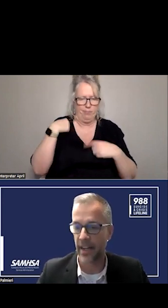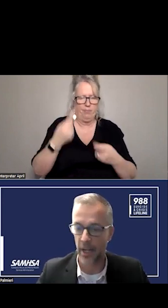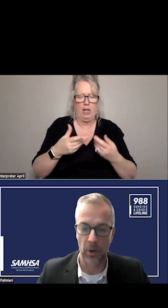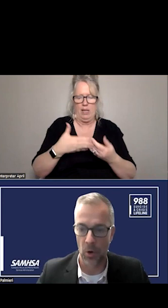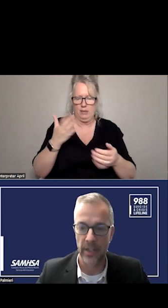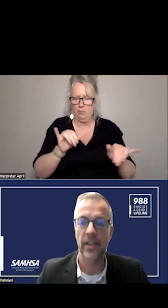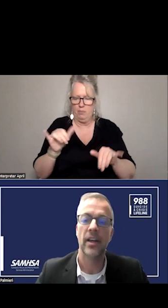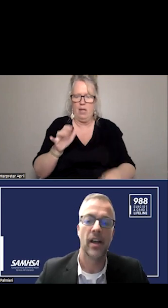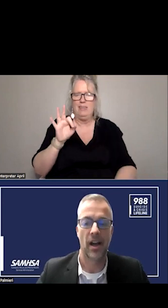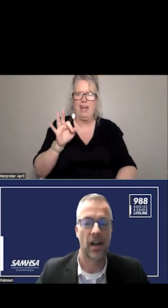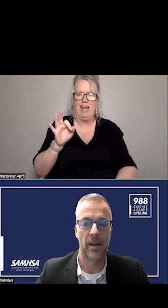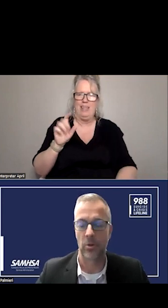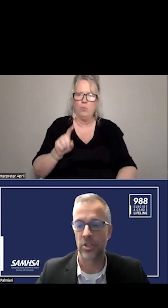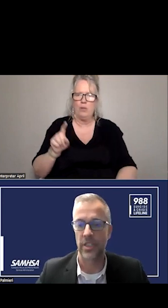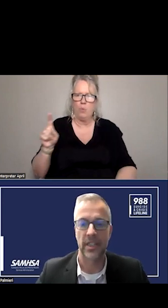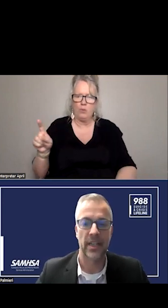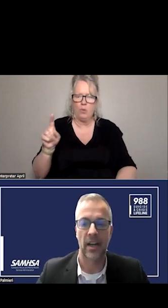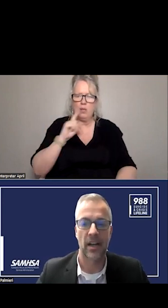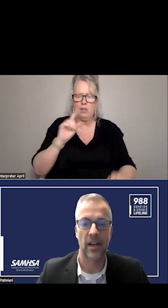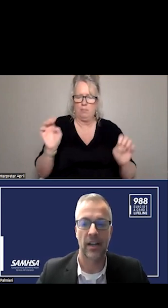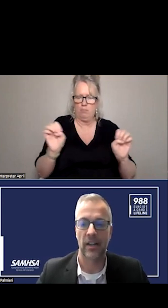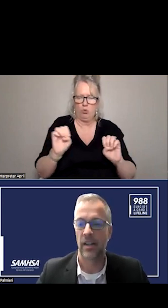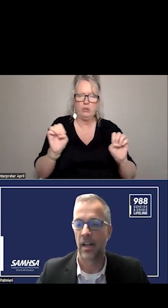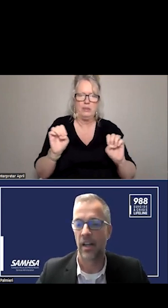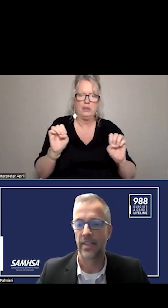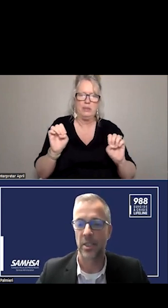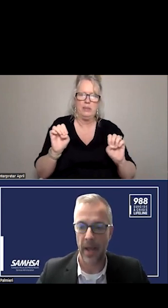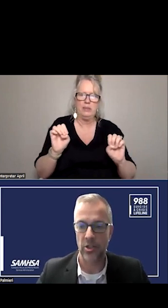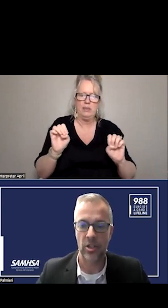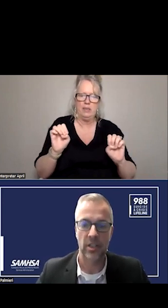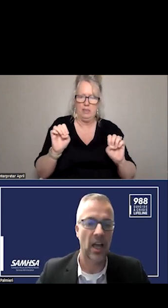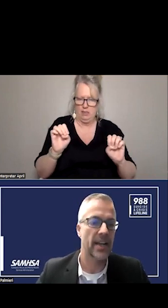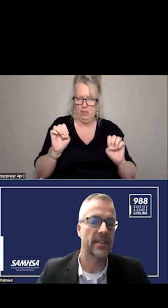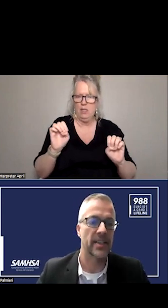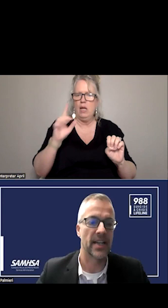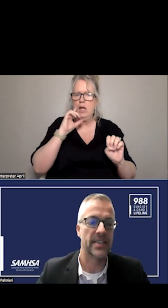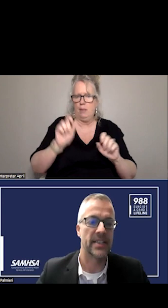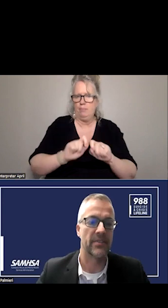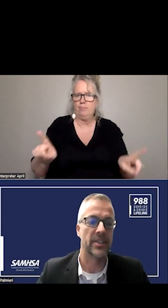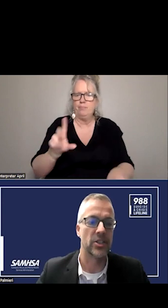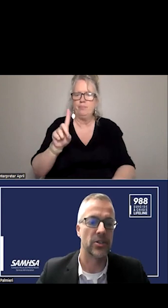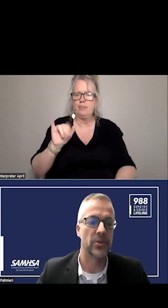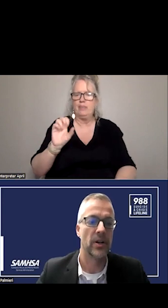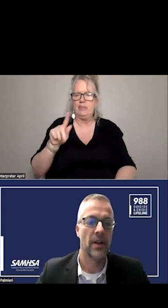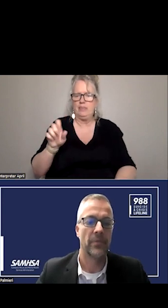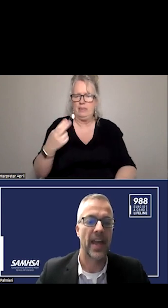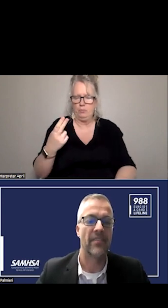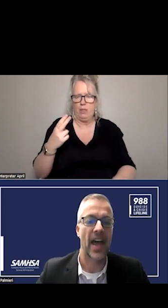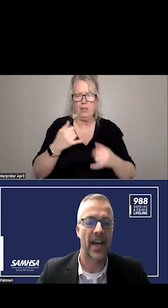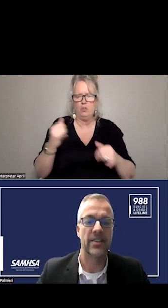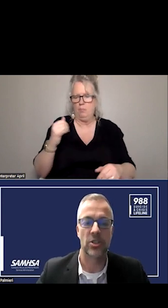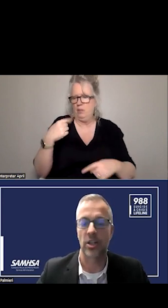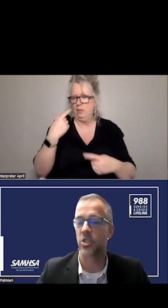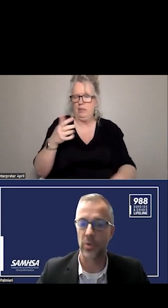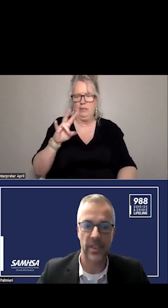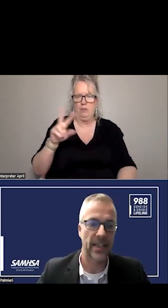similarly a 911 emergency dispatch line since 1972. They have